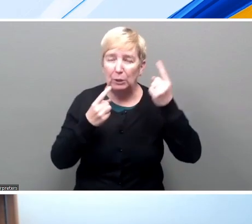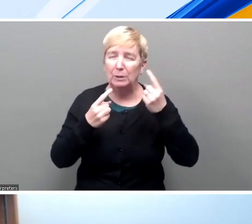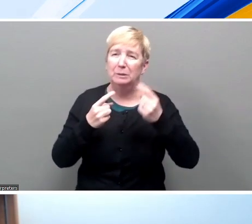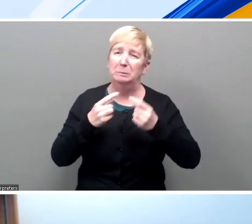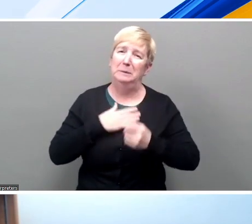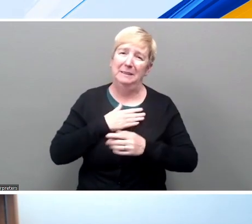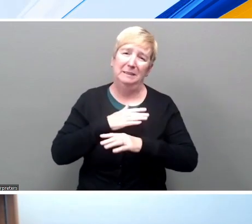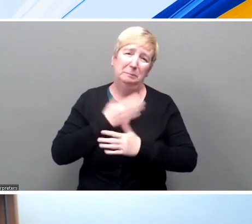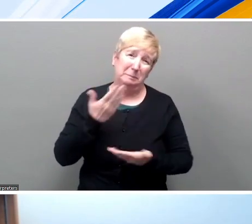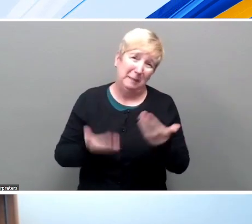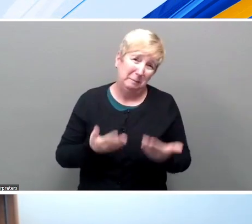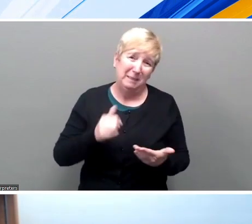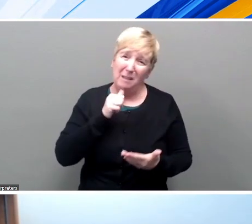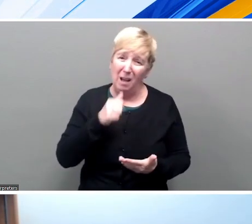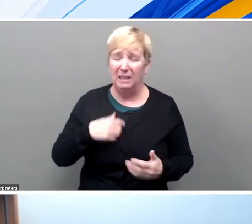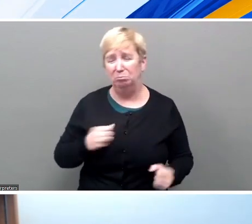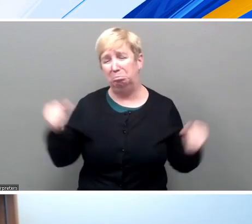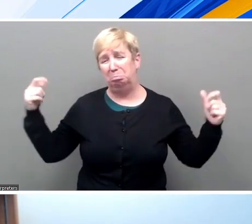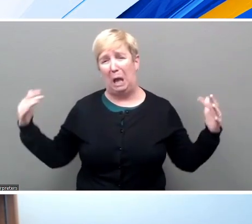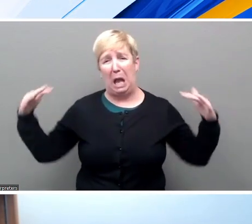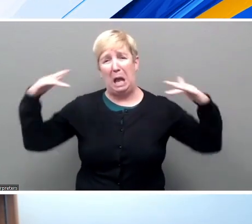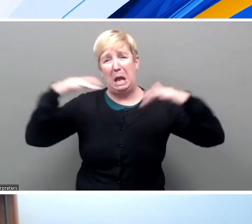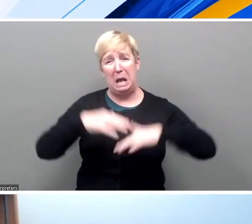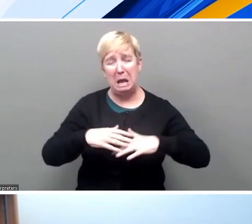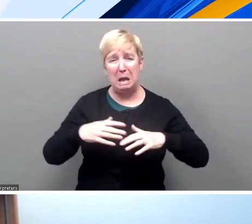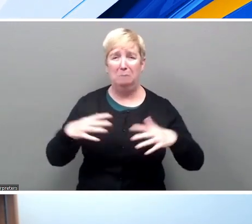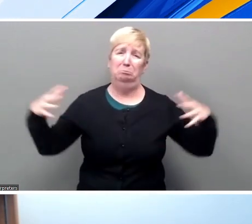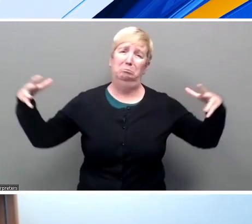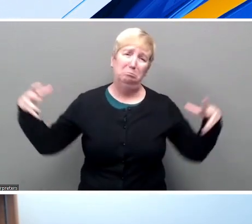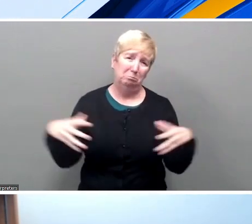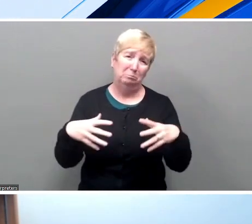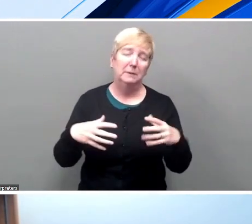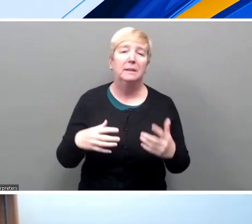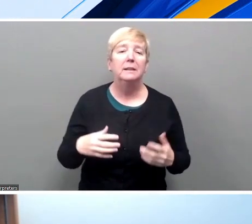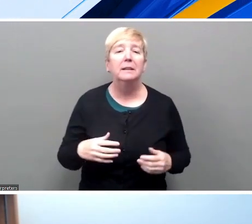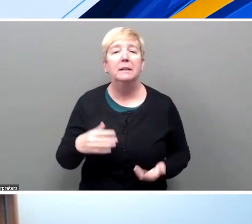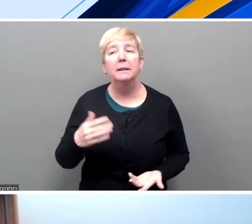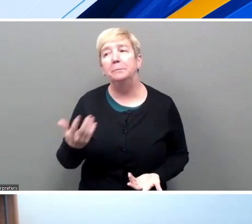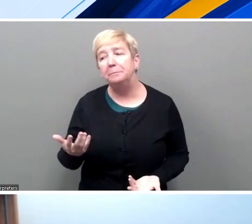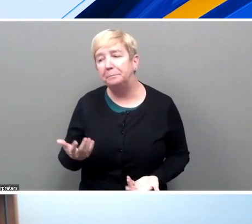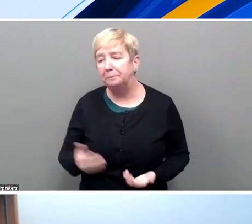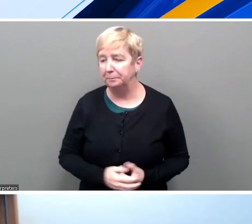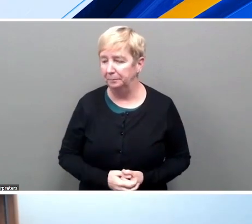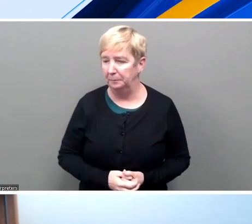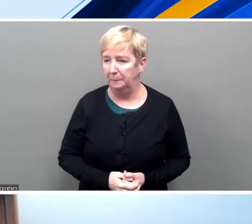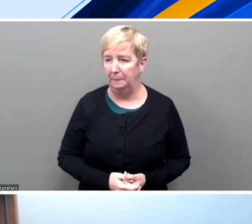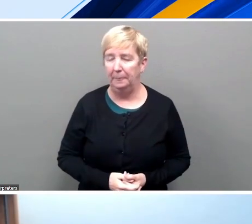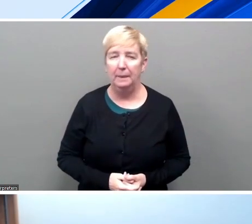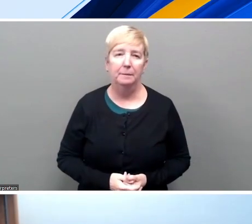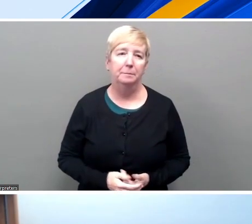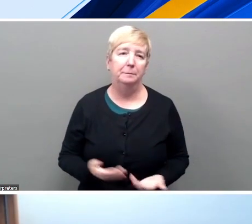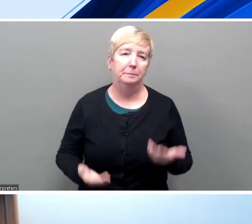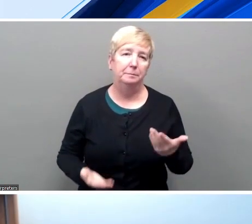gatherings, reconsider that. Think about reducing your